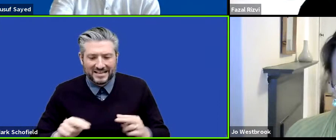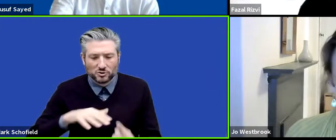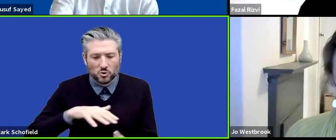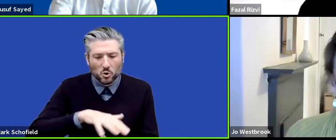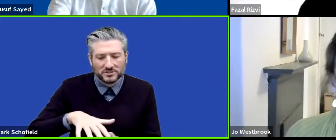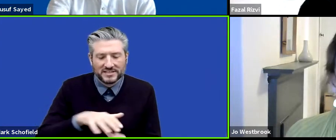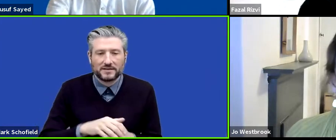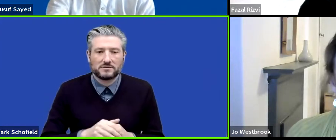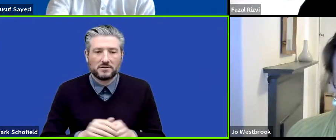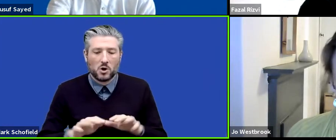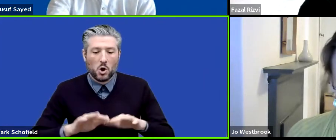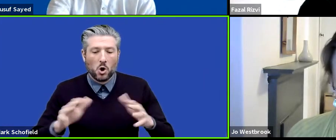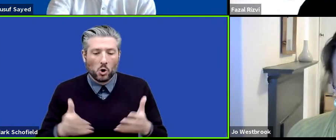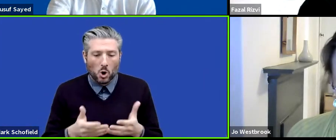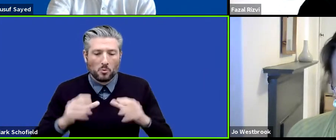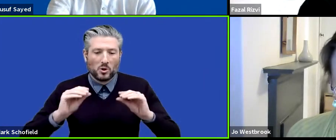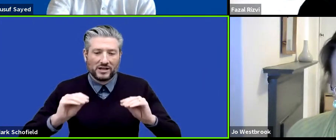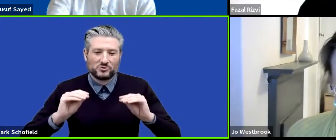higher education,